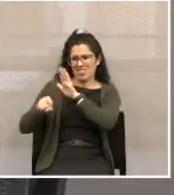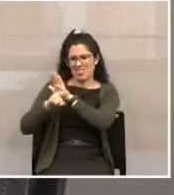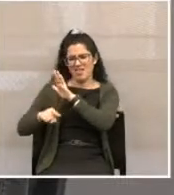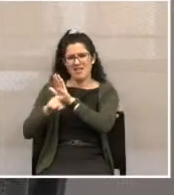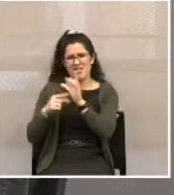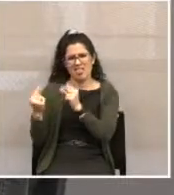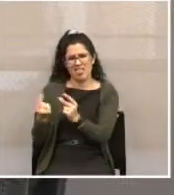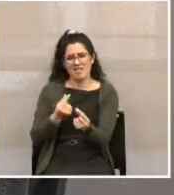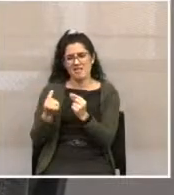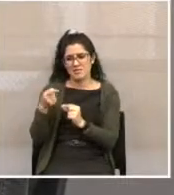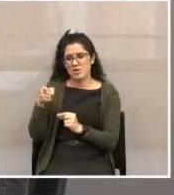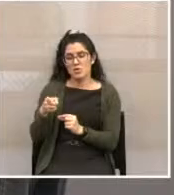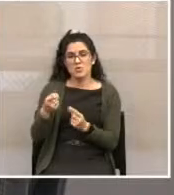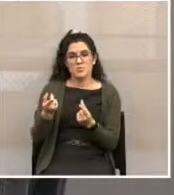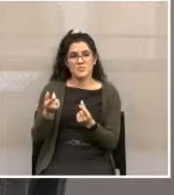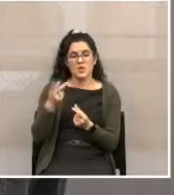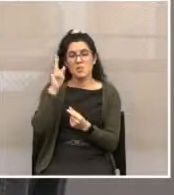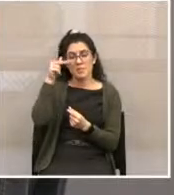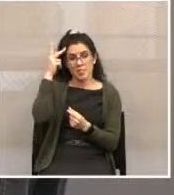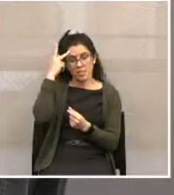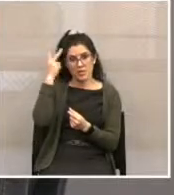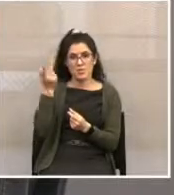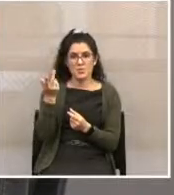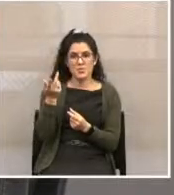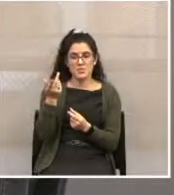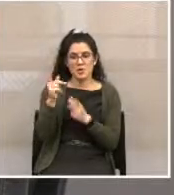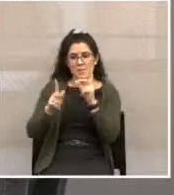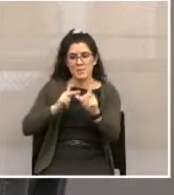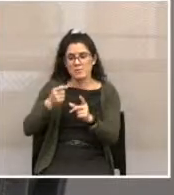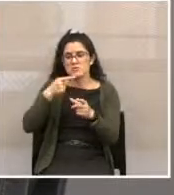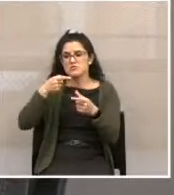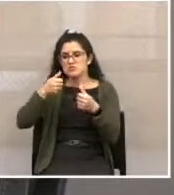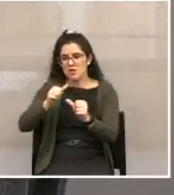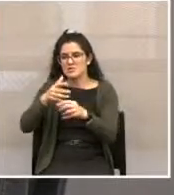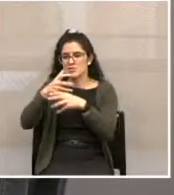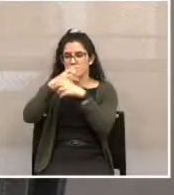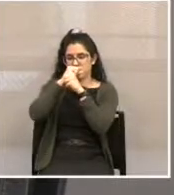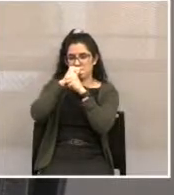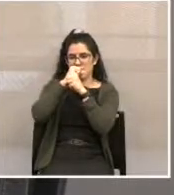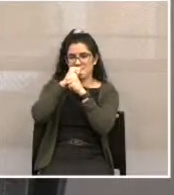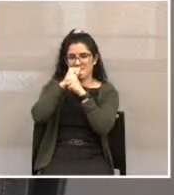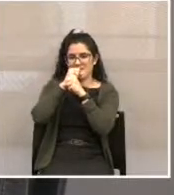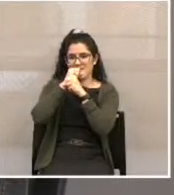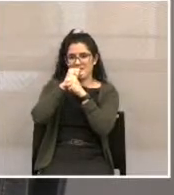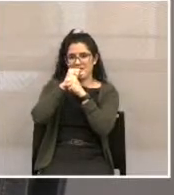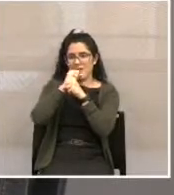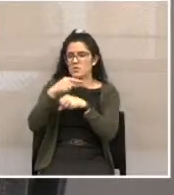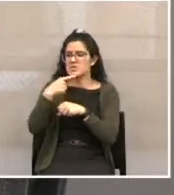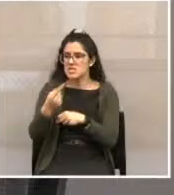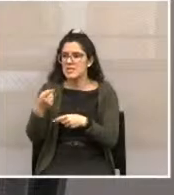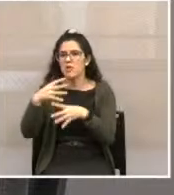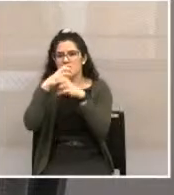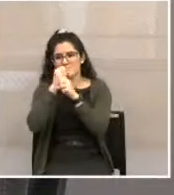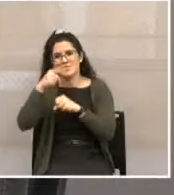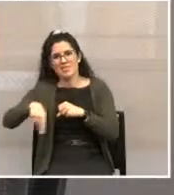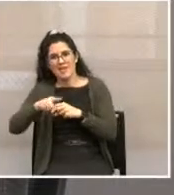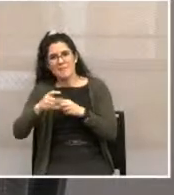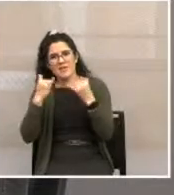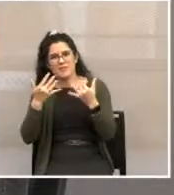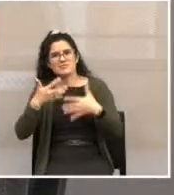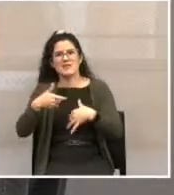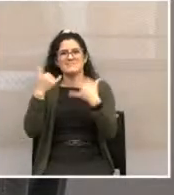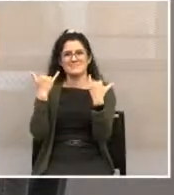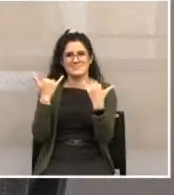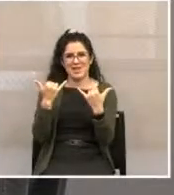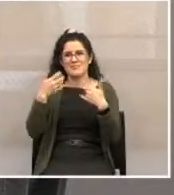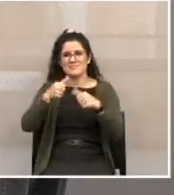hypocritical irony, don't you think, when the people who are trying to silence you are trying to say we're censoring them? Can you give us a little more information